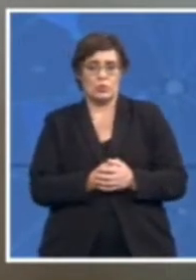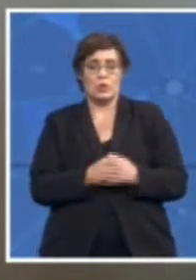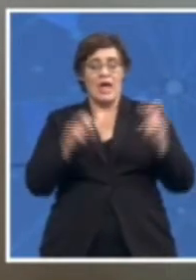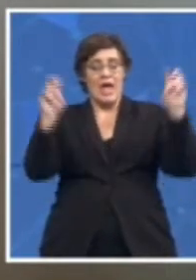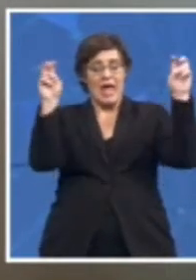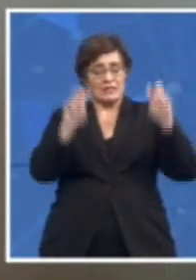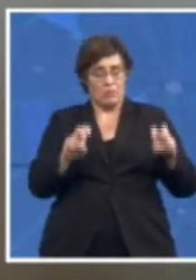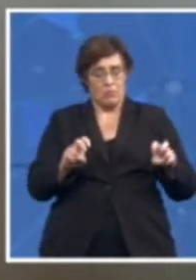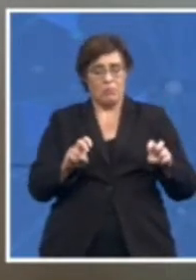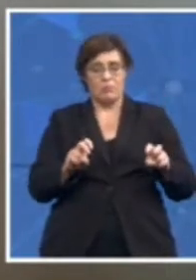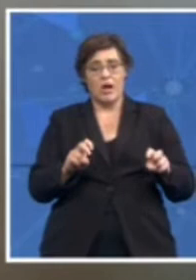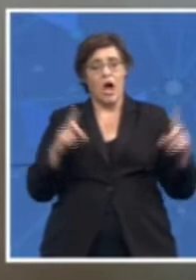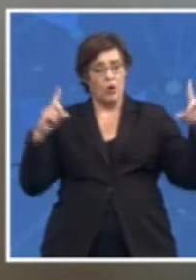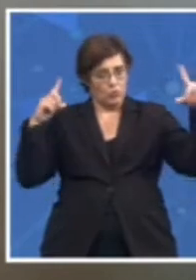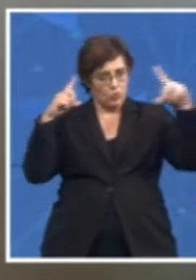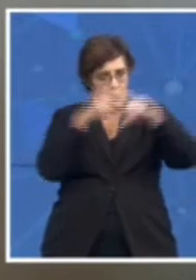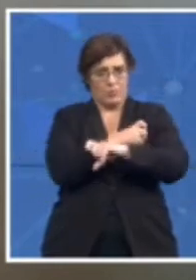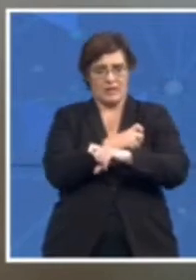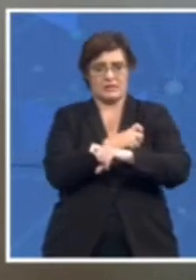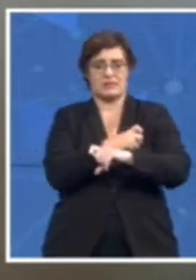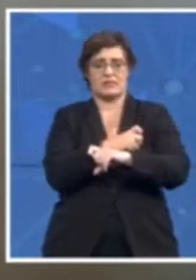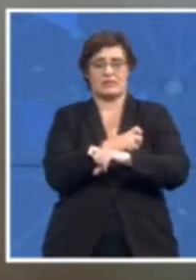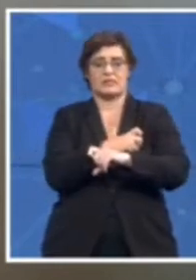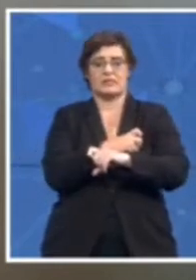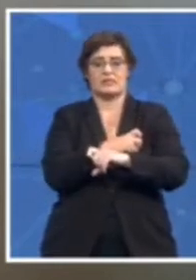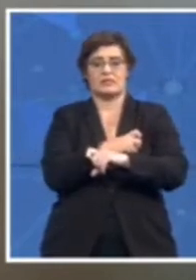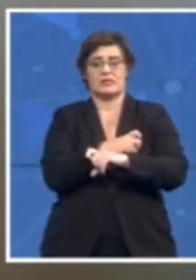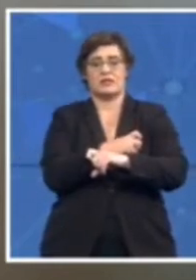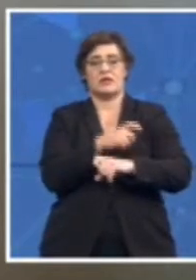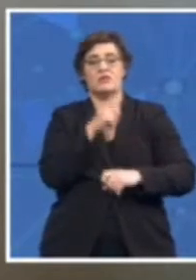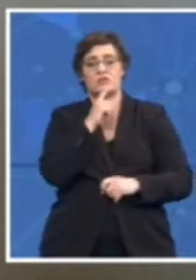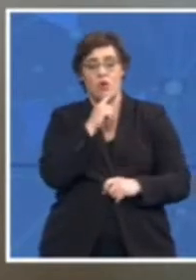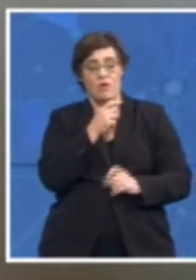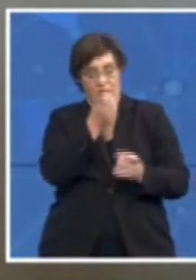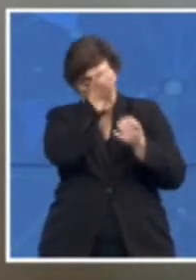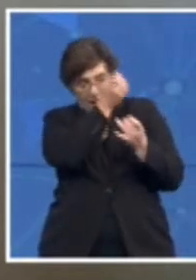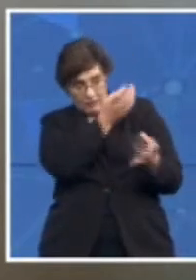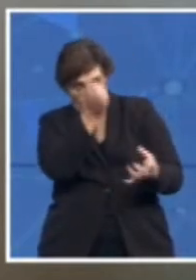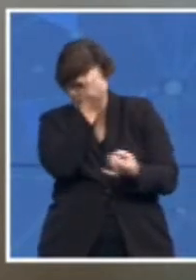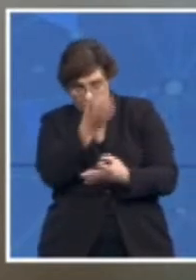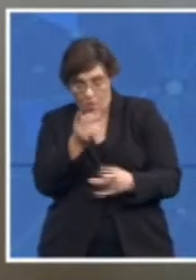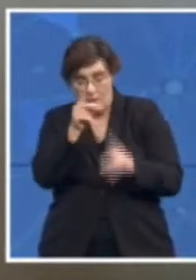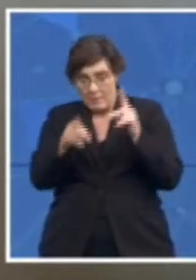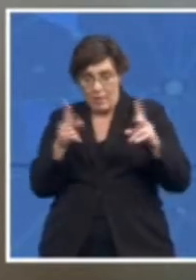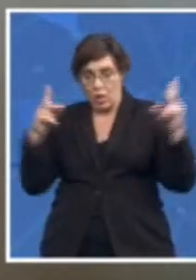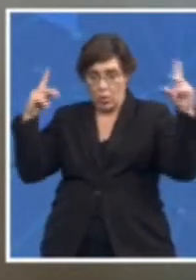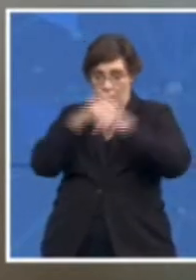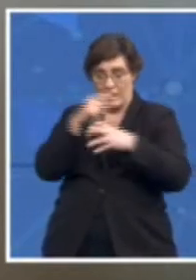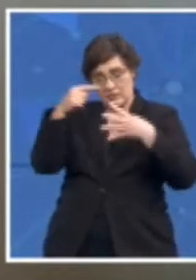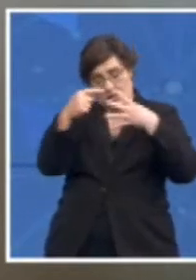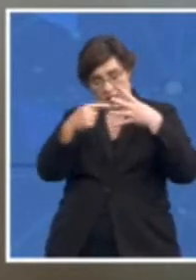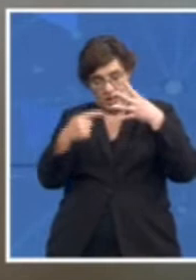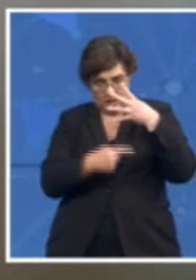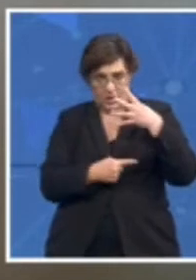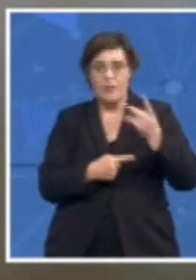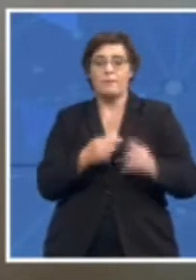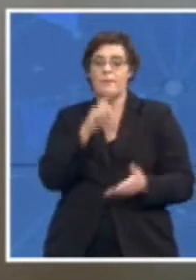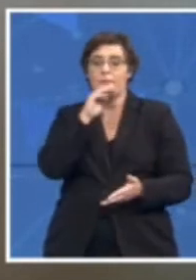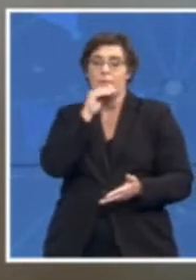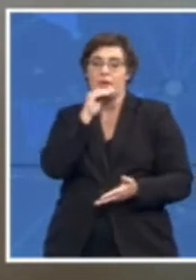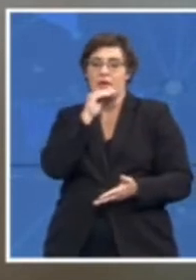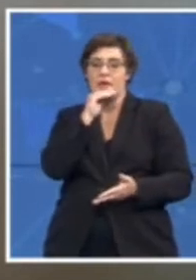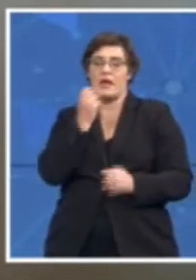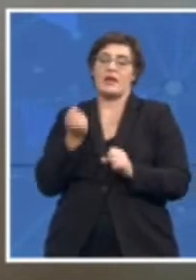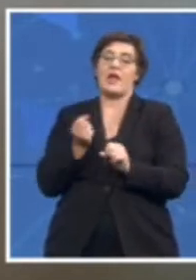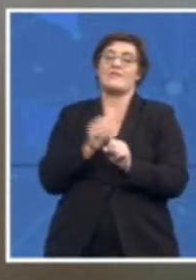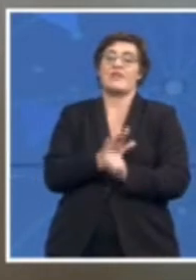we inform people of these complexities and the various issues that could potentially affect the availability of electricity,